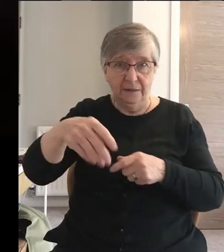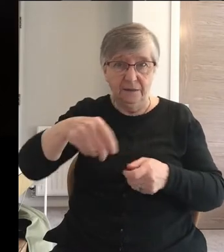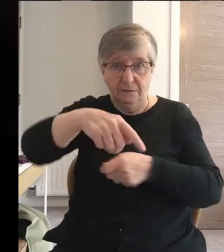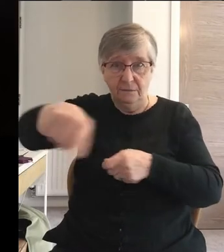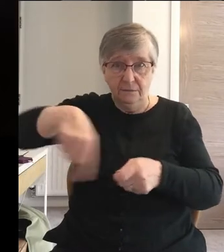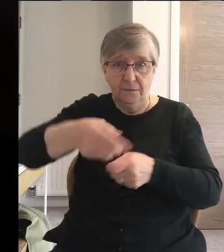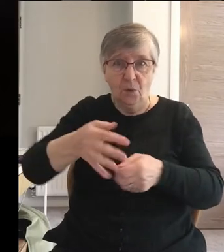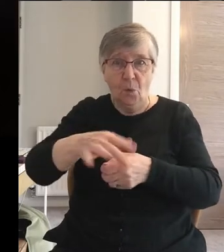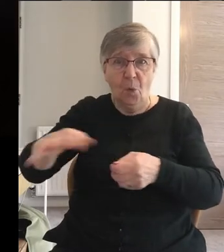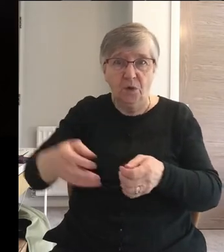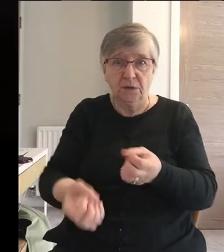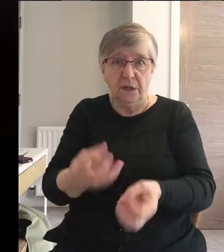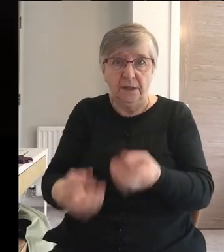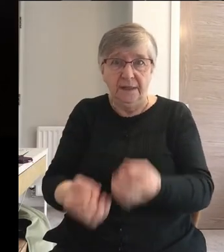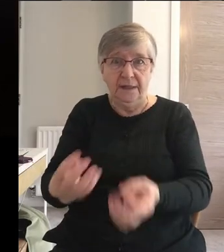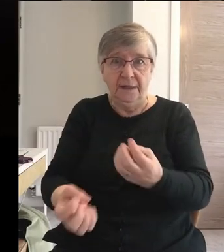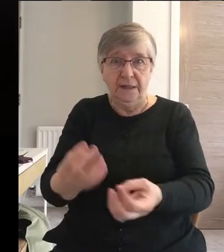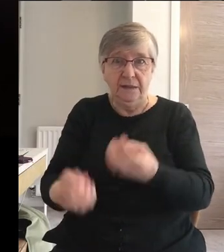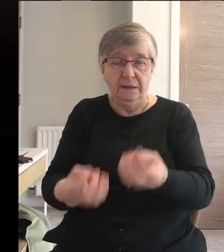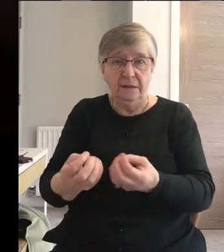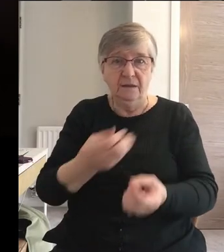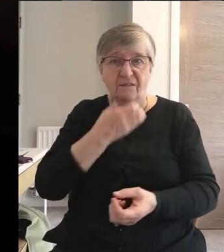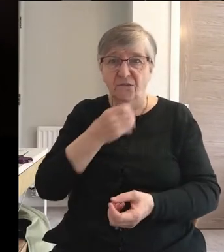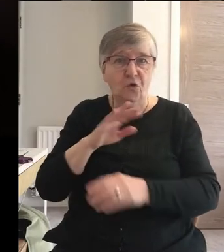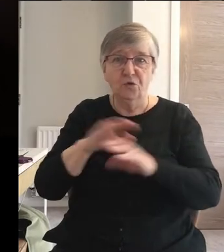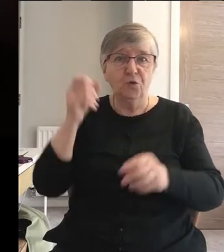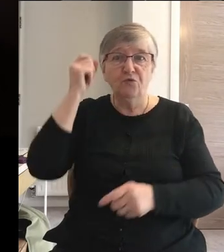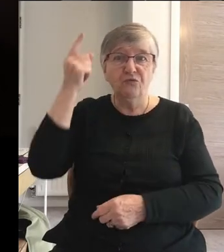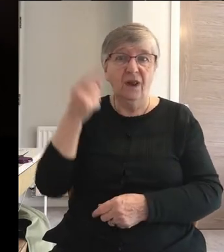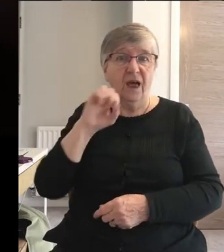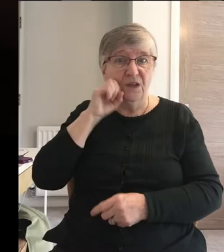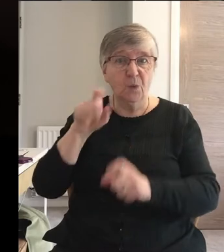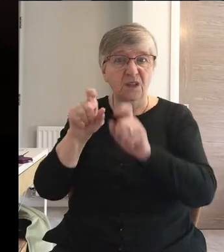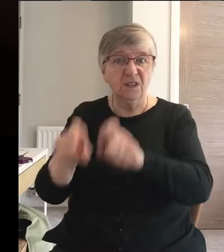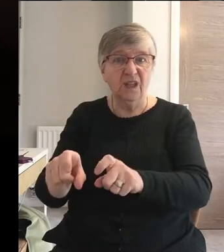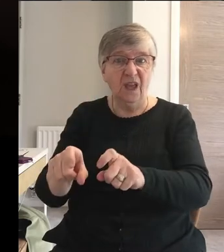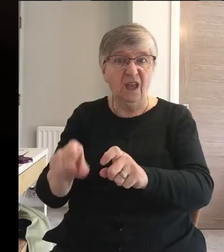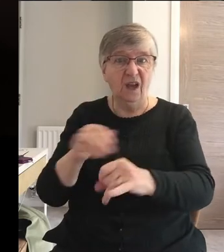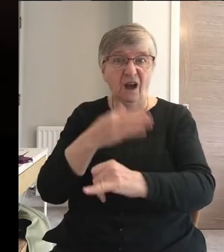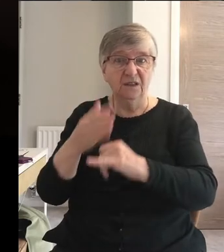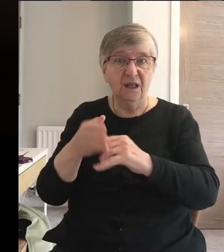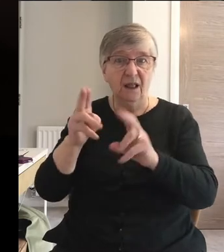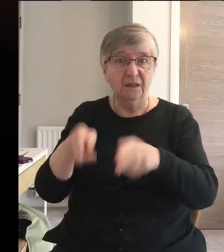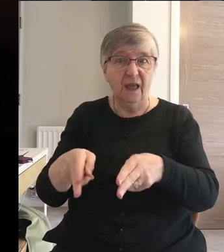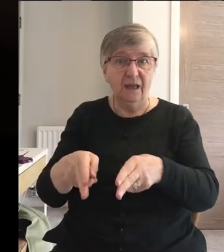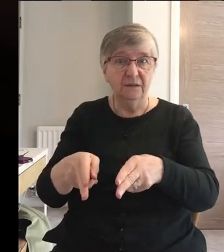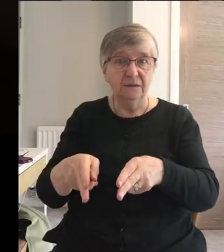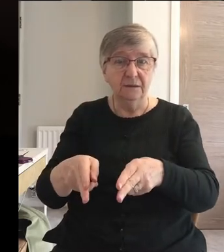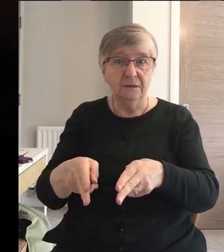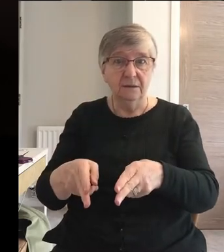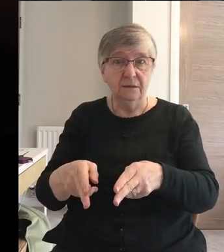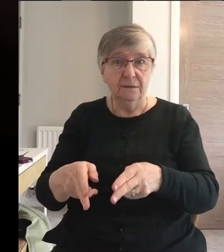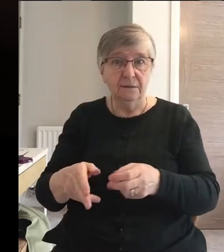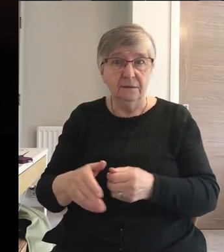very gently, the frog doesn't realise that's what's happening and will stay in the pan of water even until it's boiled to